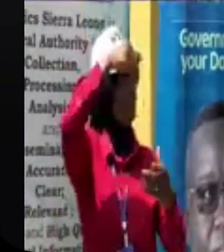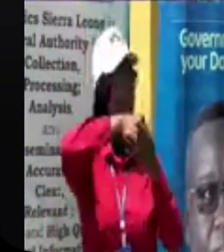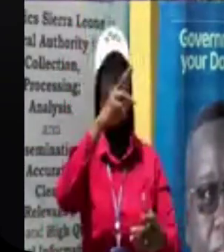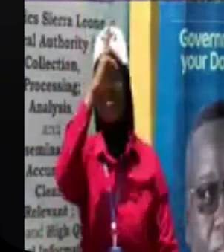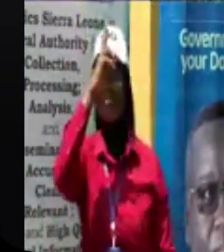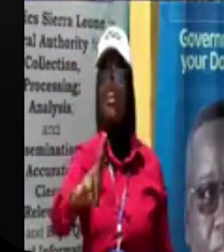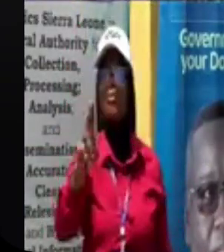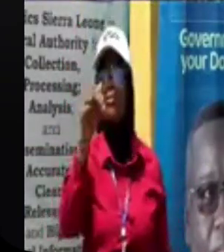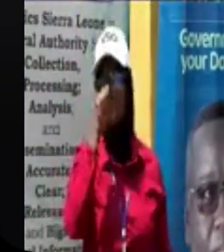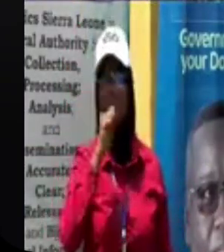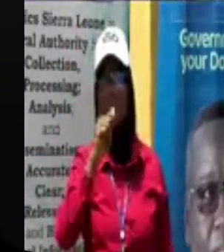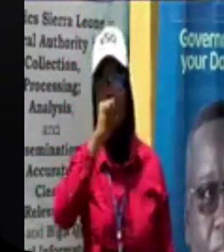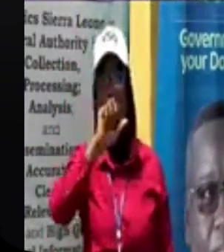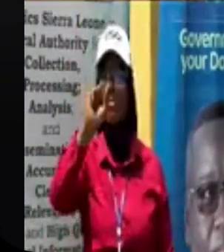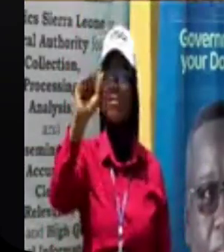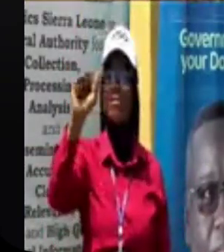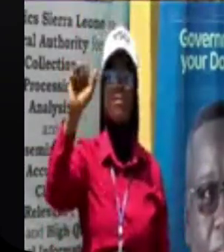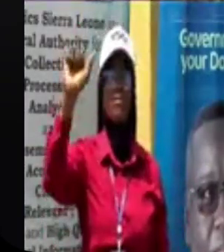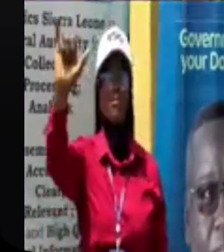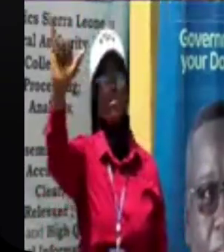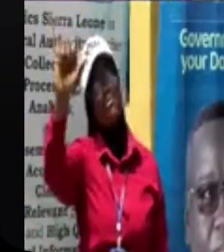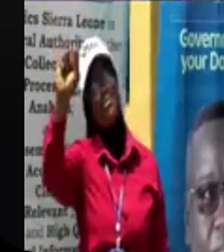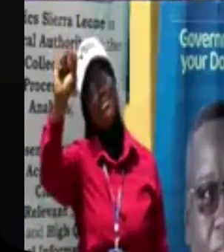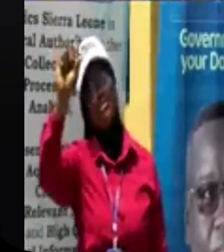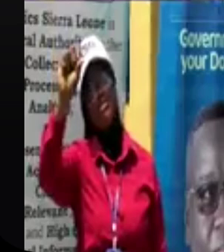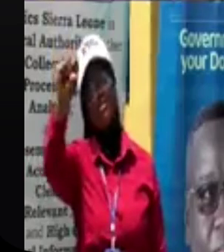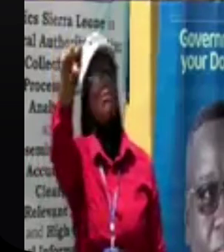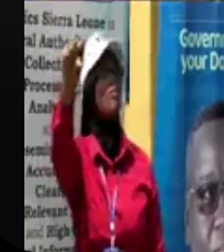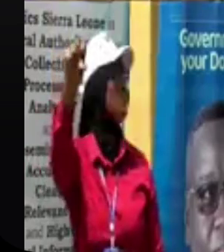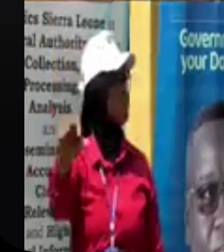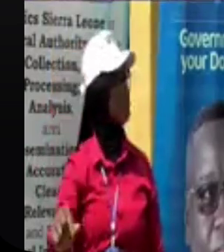Honorable Alpha Cisse Esquire. Another clap for him.